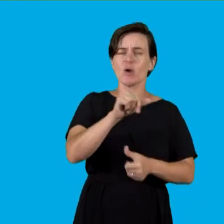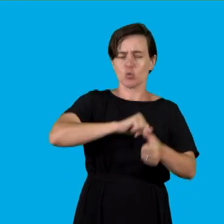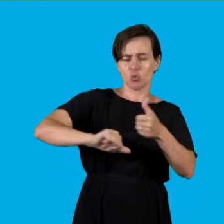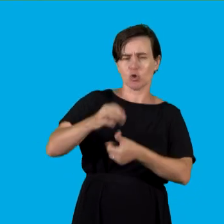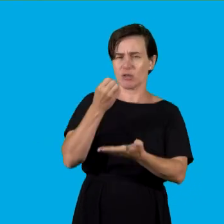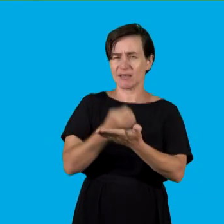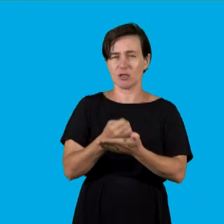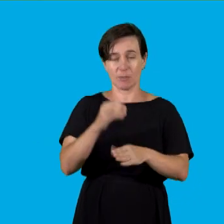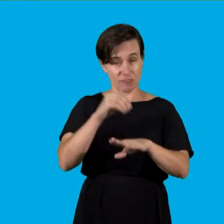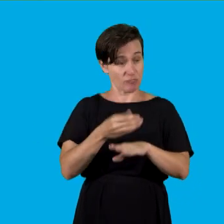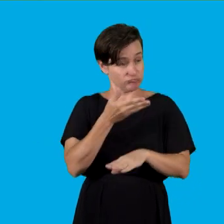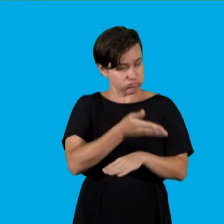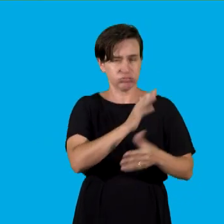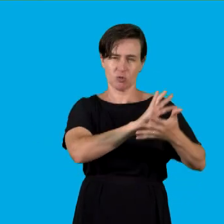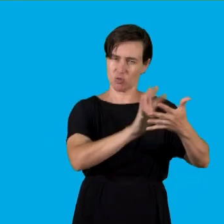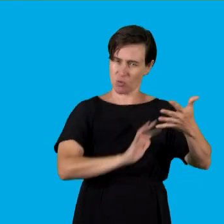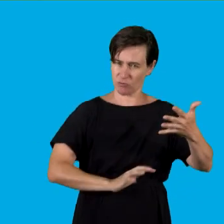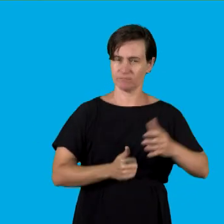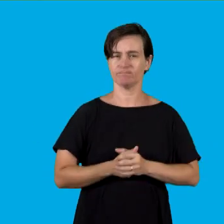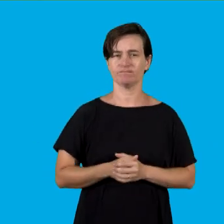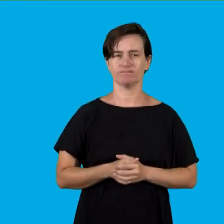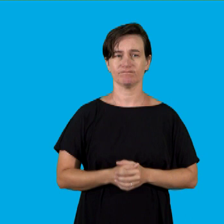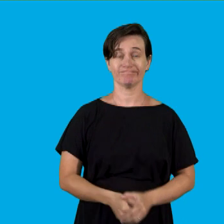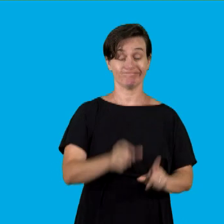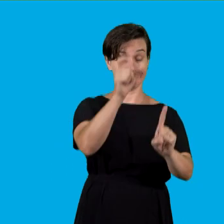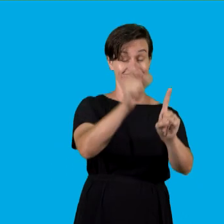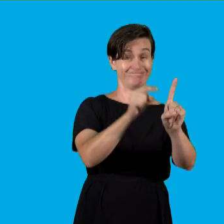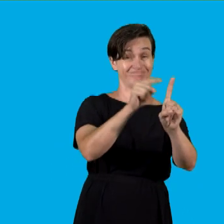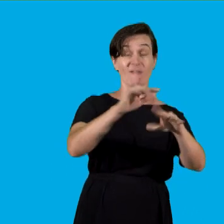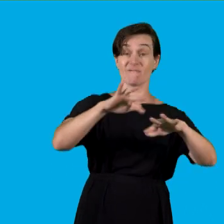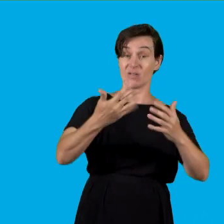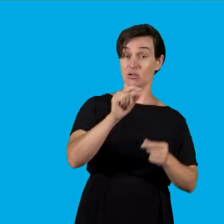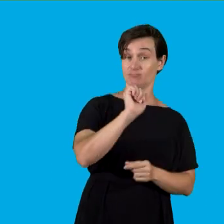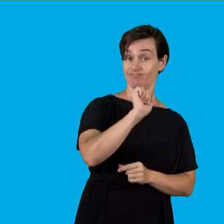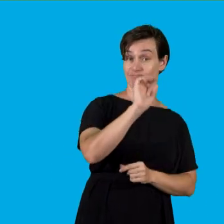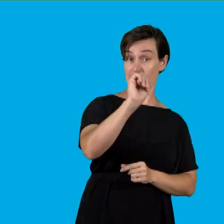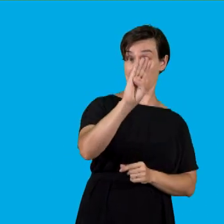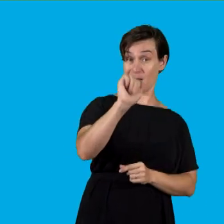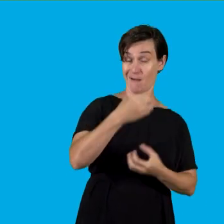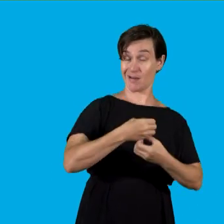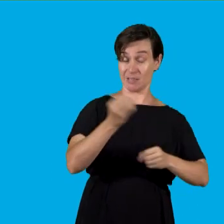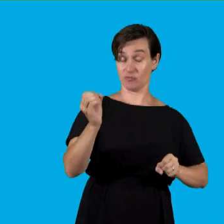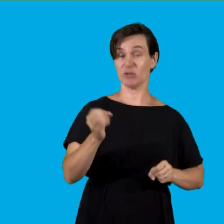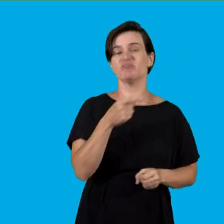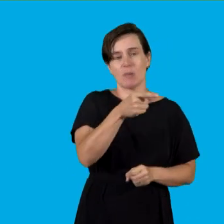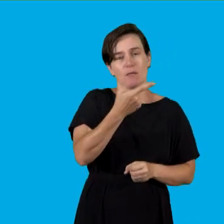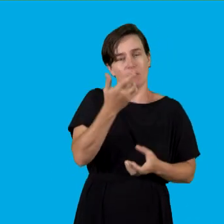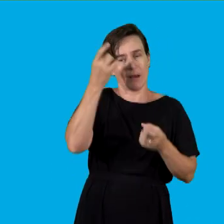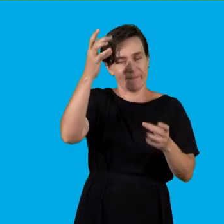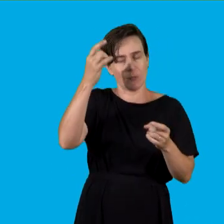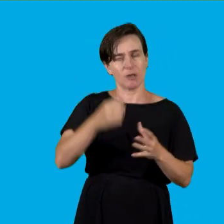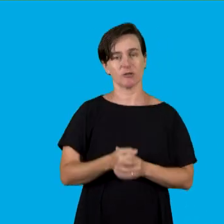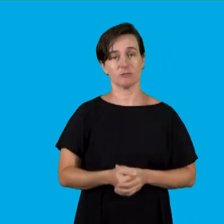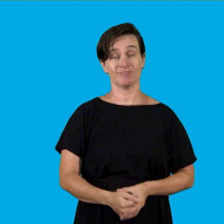socio-economic issue that is applicable in this scenario. Claudia has just completed her MBA degree, so this is just